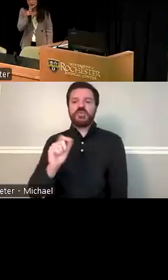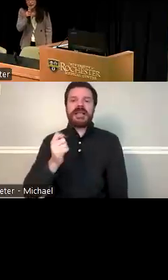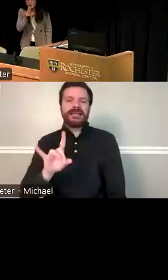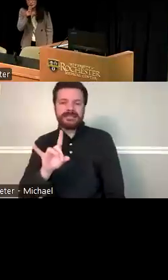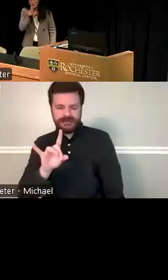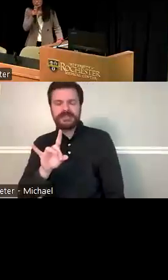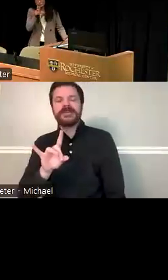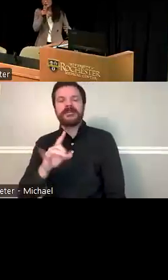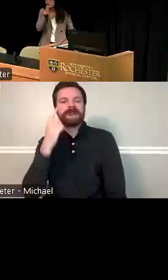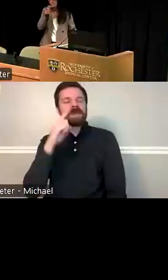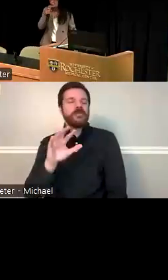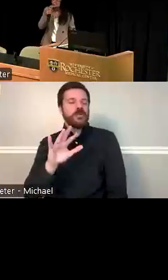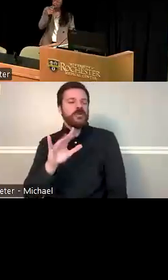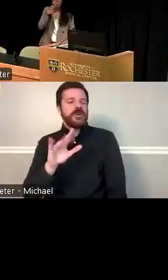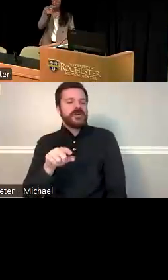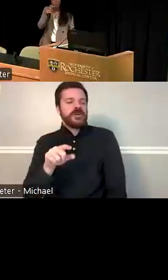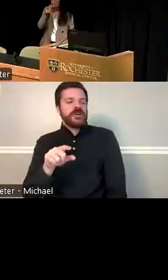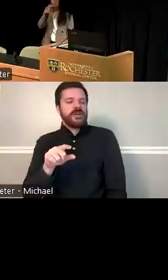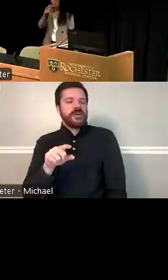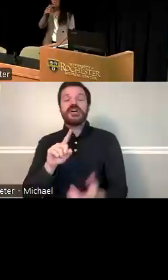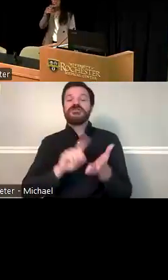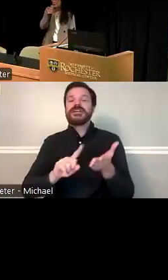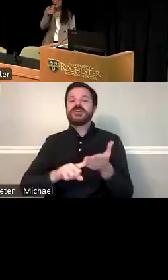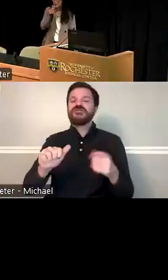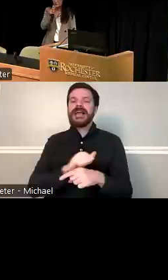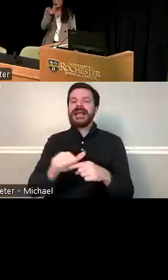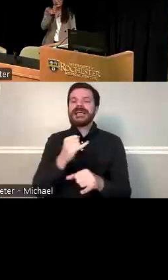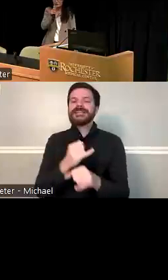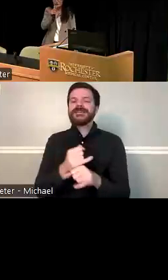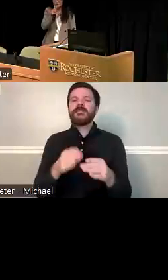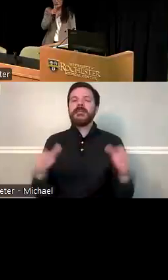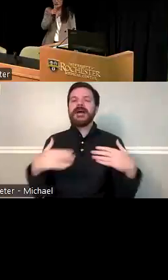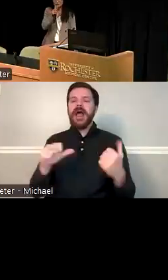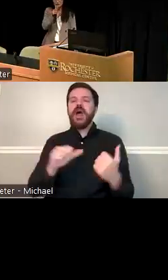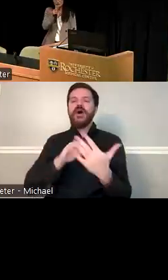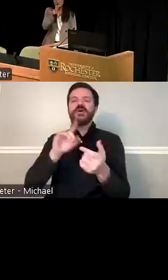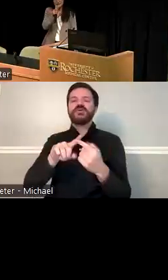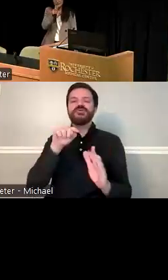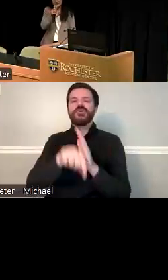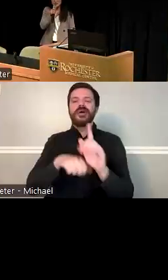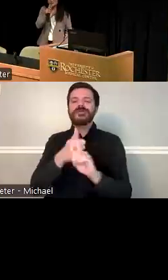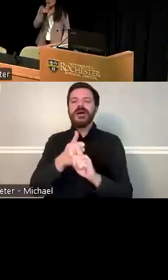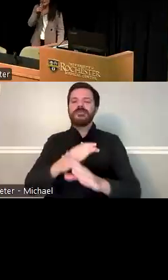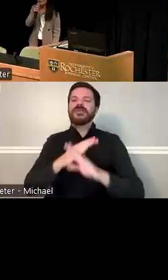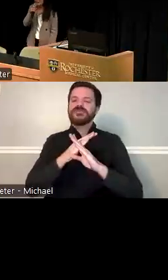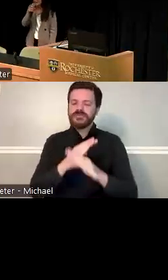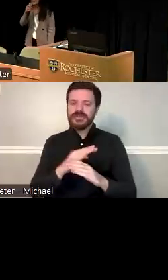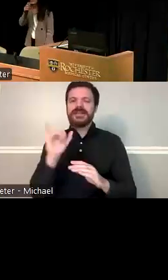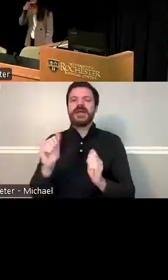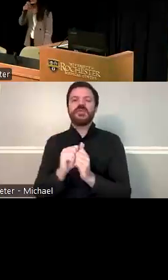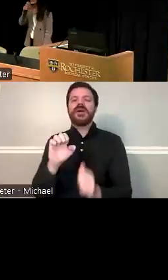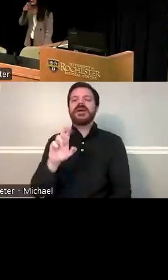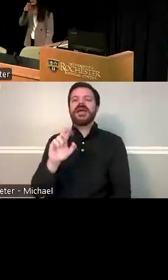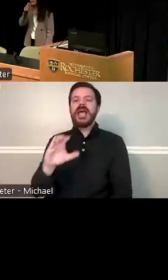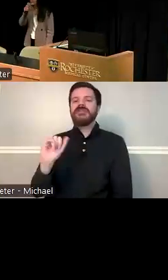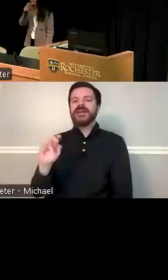the research Training Institute in the public health approaches to suicide prevention, thanks to Dr. Eric Kane and